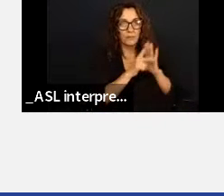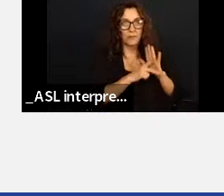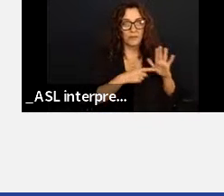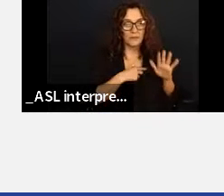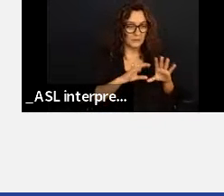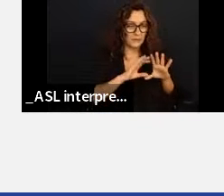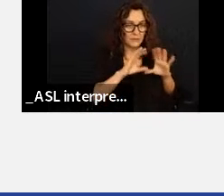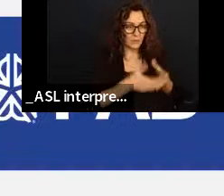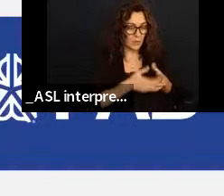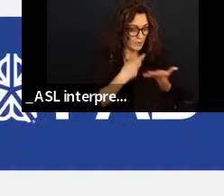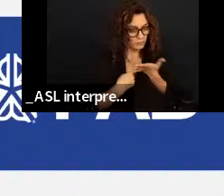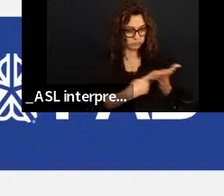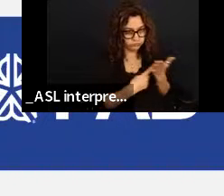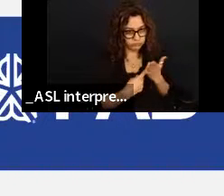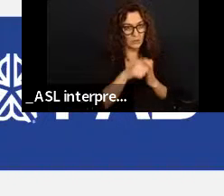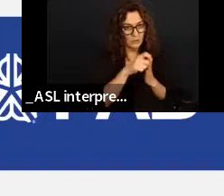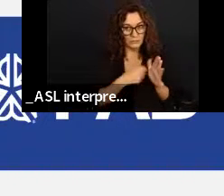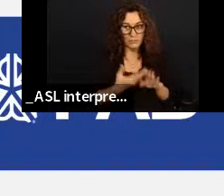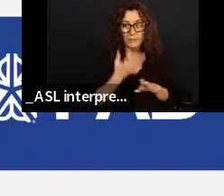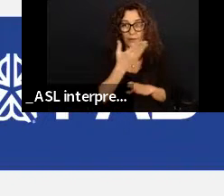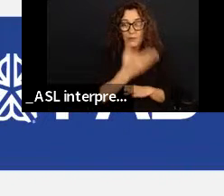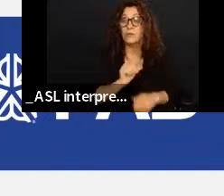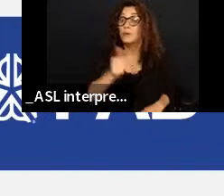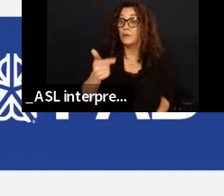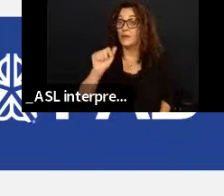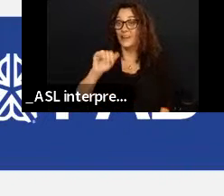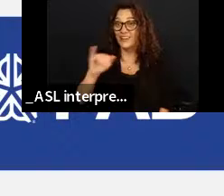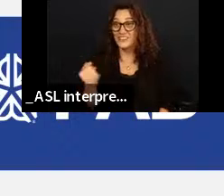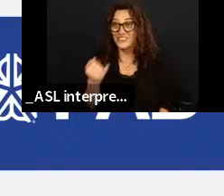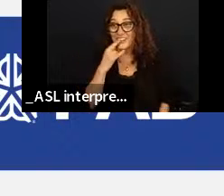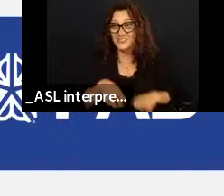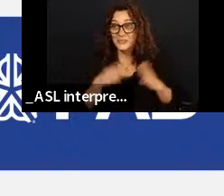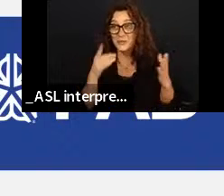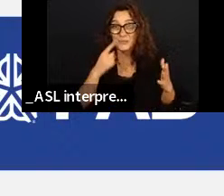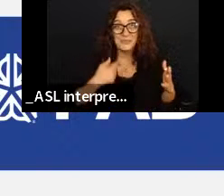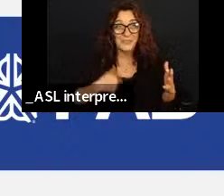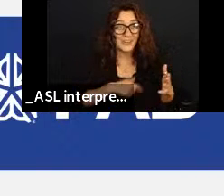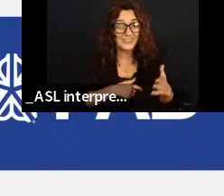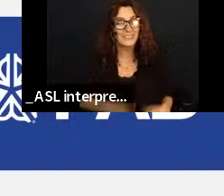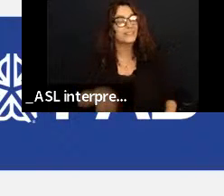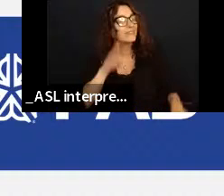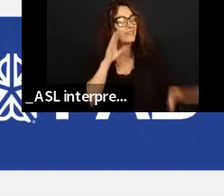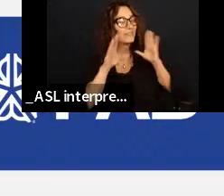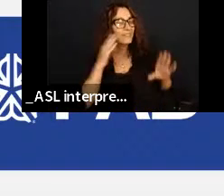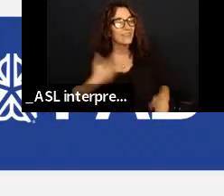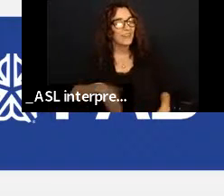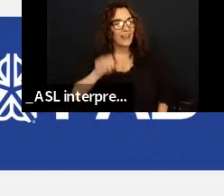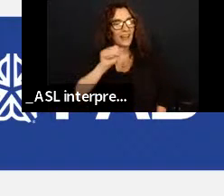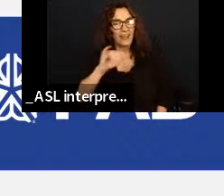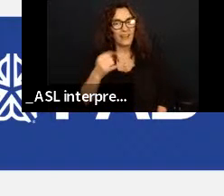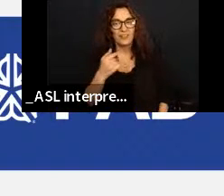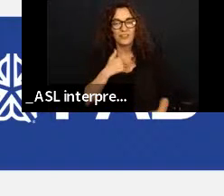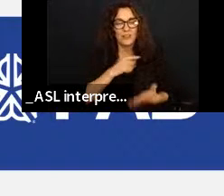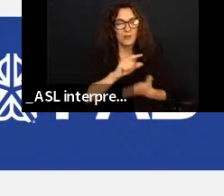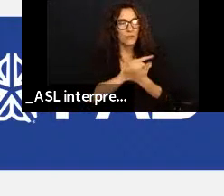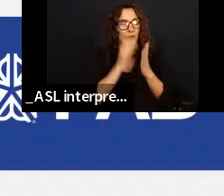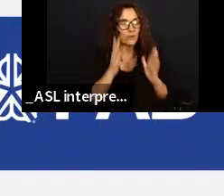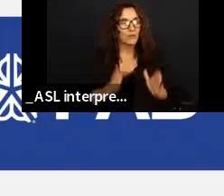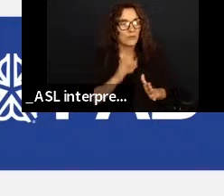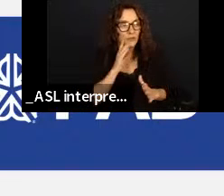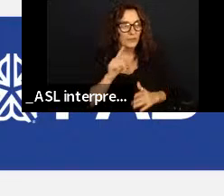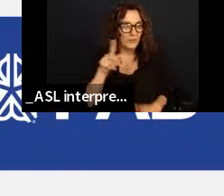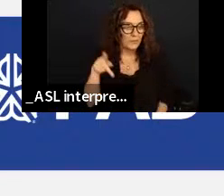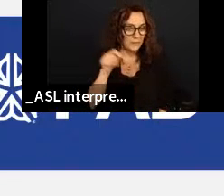And to get us started off, I'm actually going to hand it off to AJ. Hi, everyone. My name's AJ. I'm an attorney with the